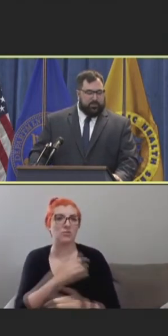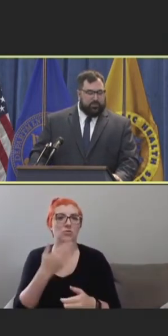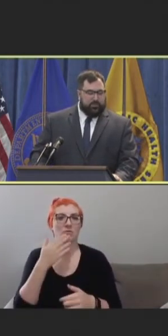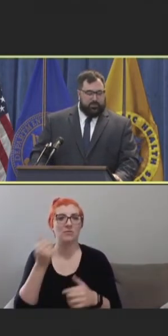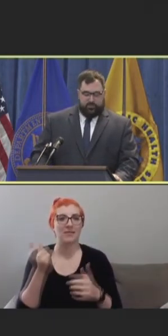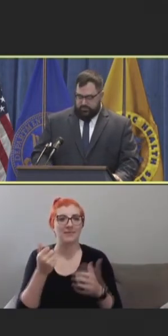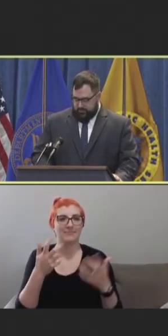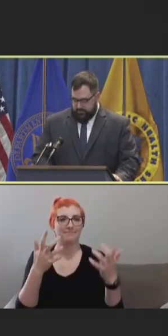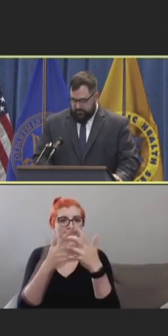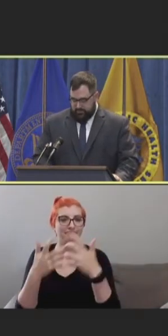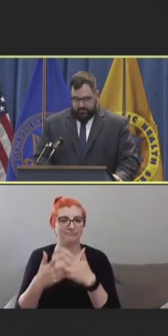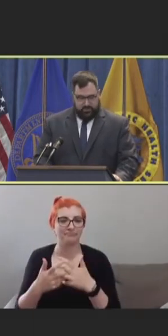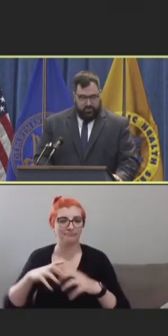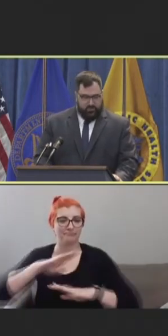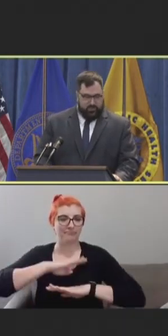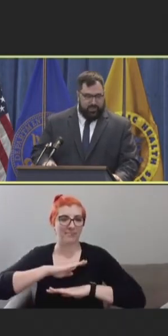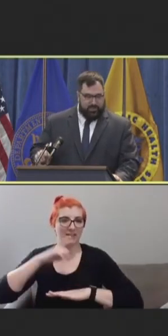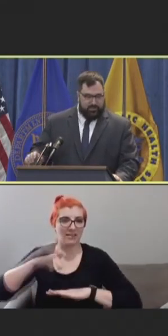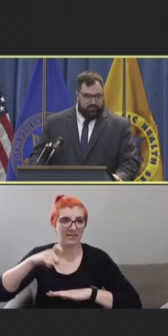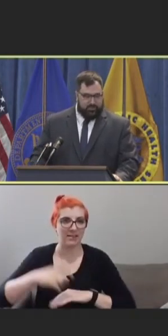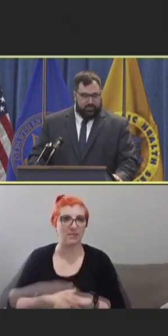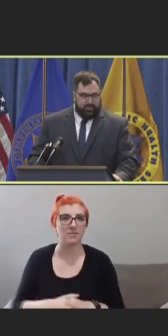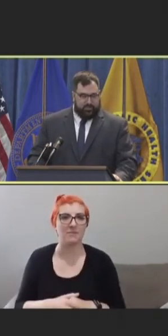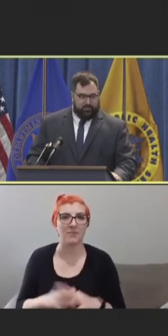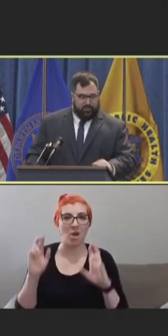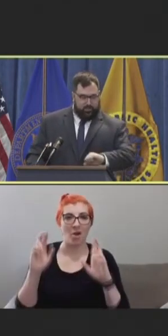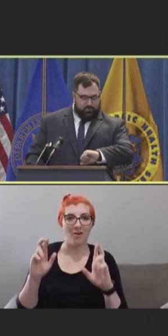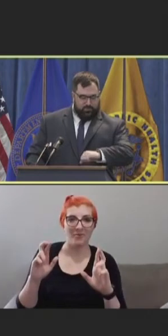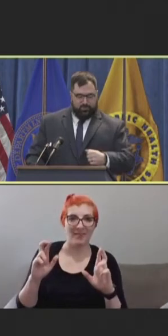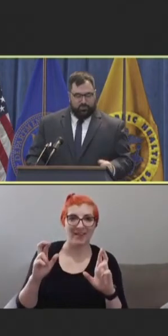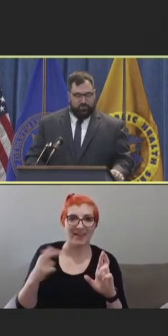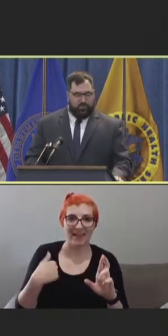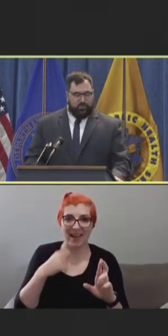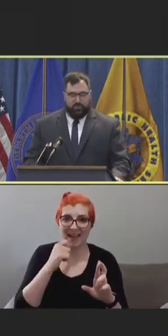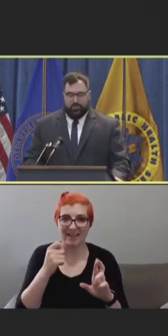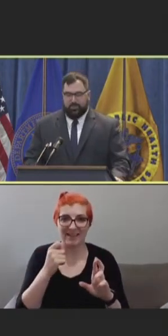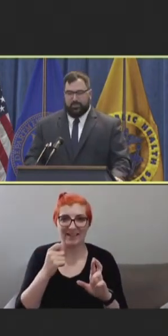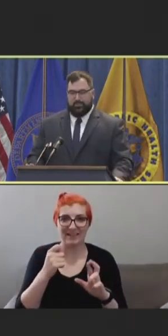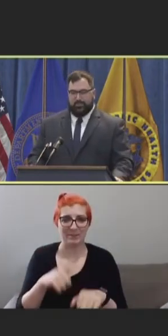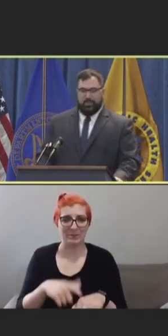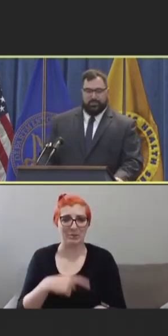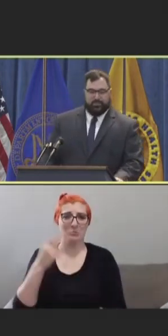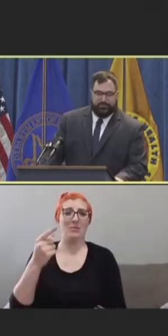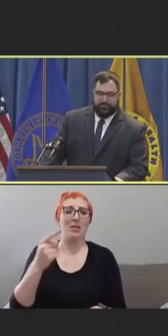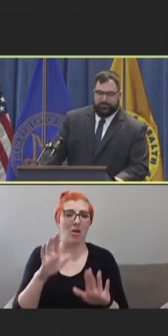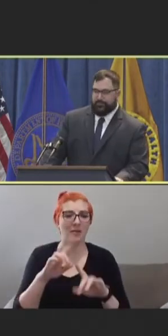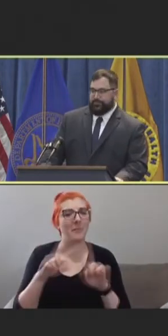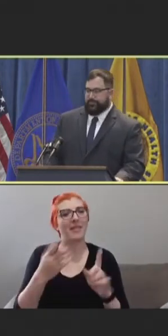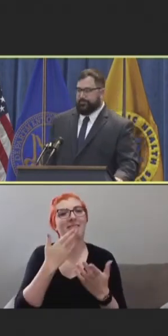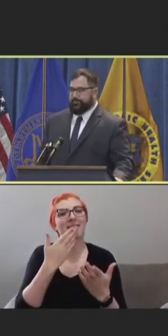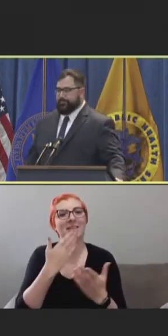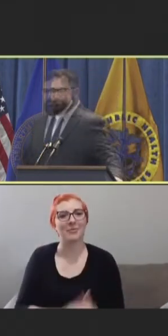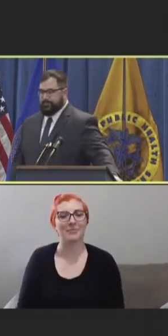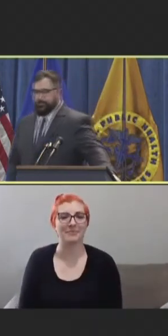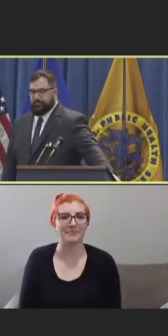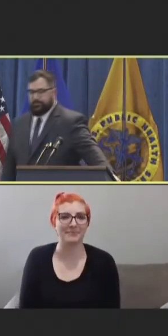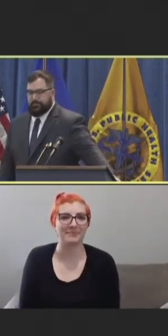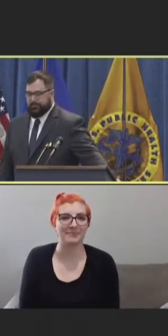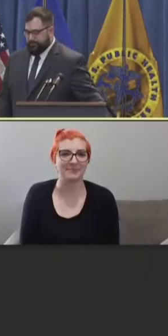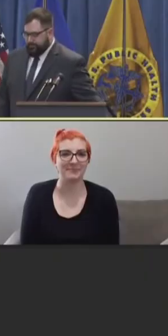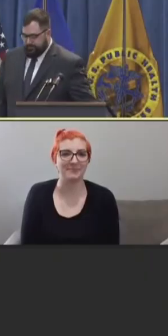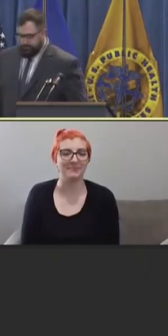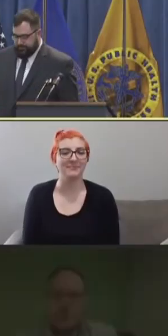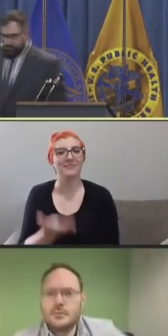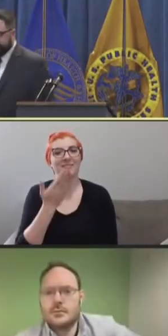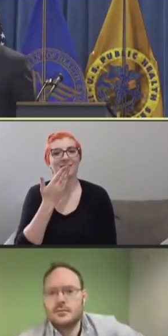And so hopefully I didn't go too long, but thank you. Thank you,